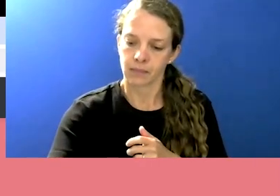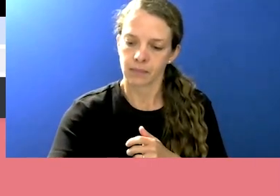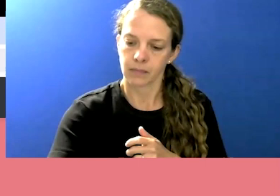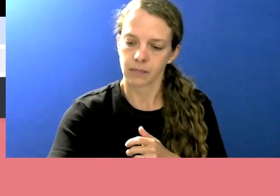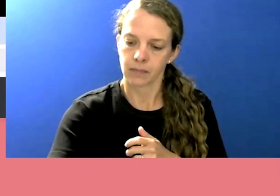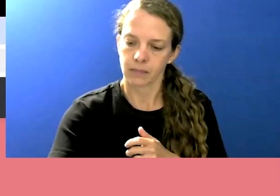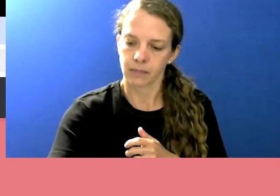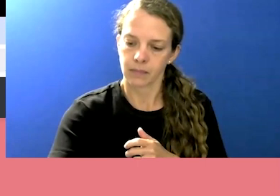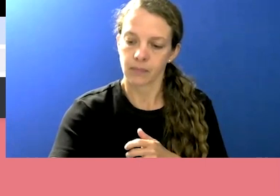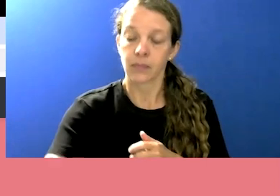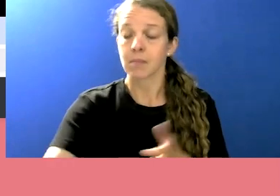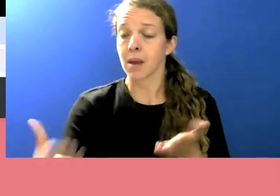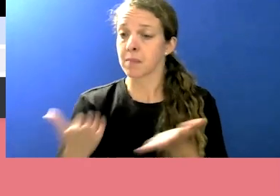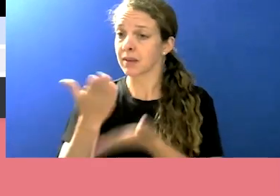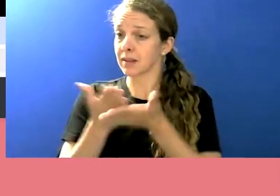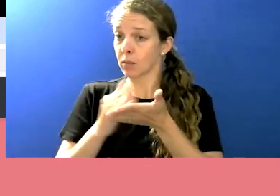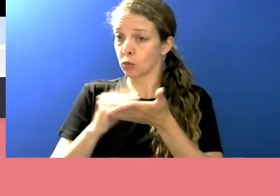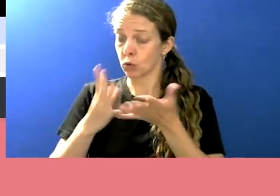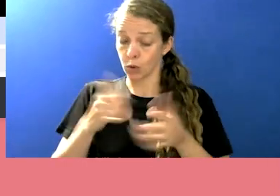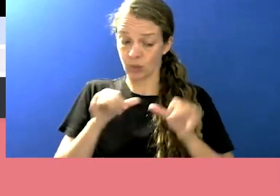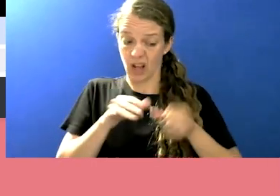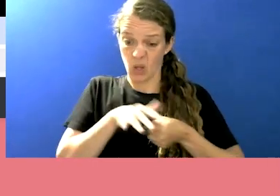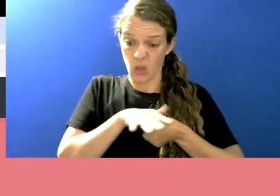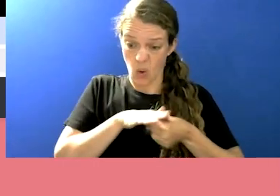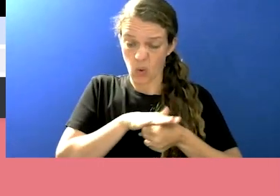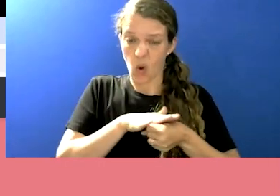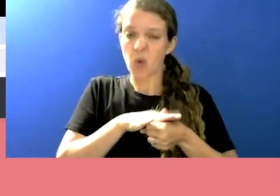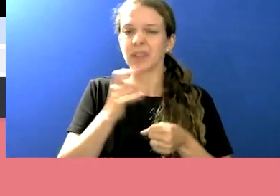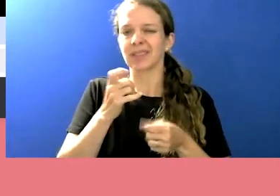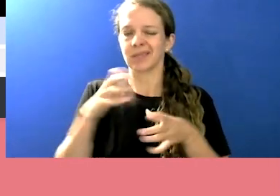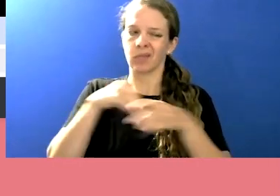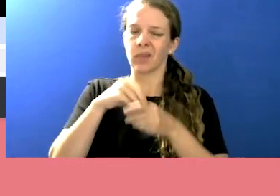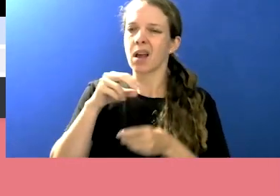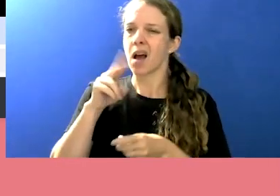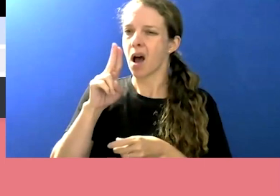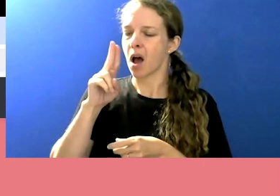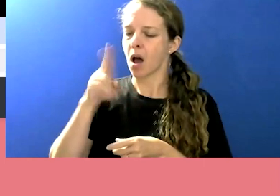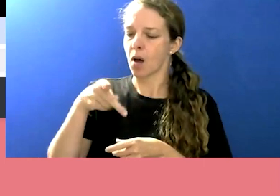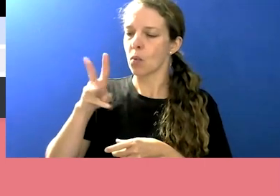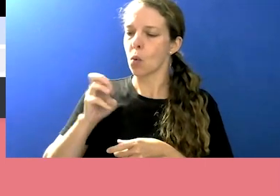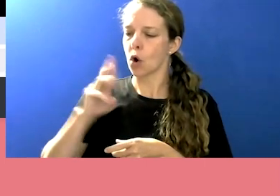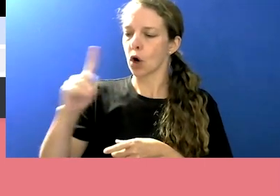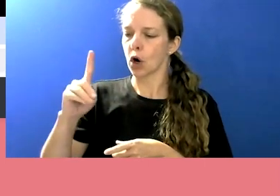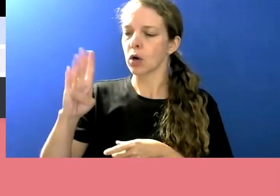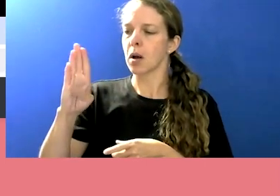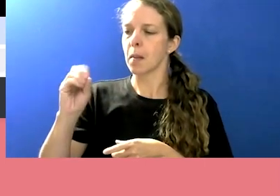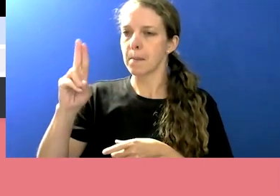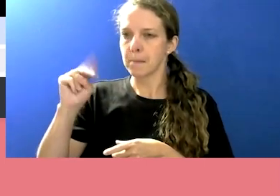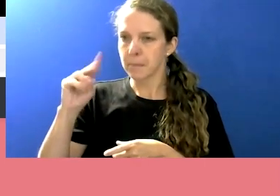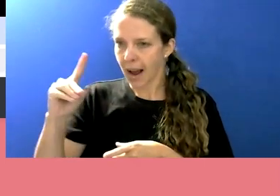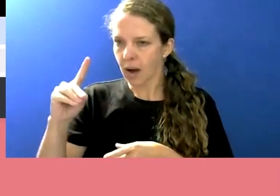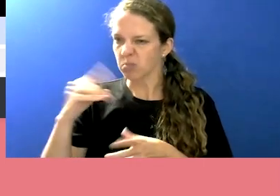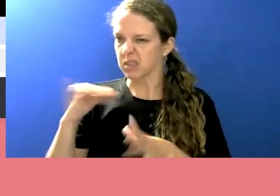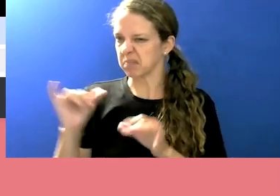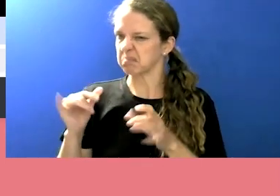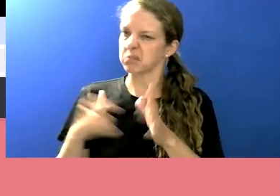then they're automatically accepted into our program just because they're a part of Upward Bound, just because we already have the same requirements of being first generation or low income.